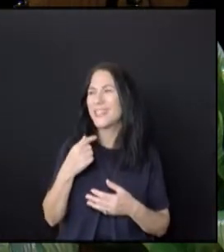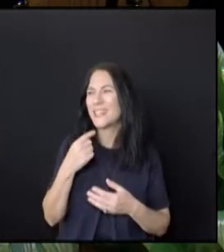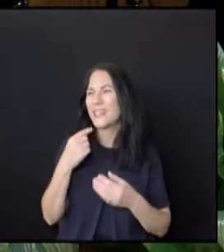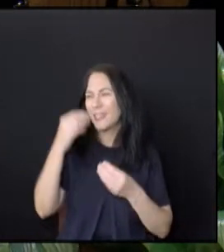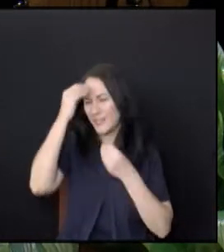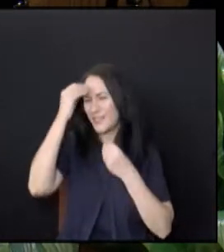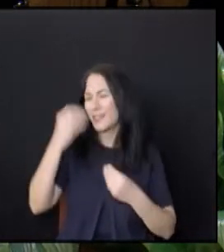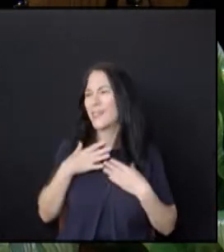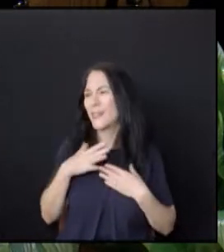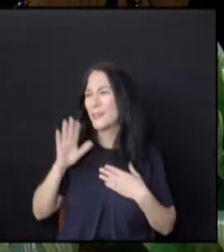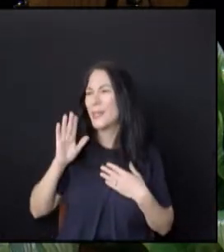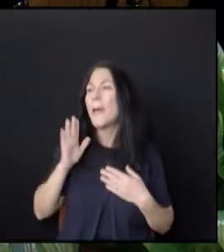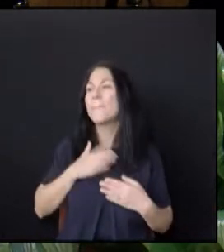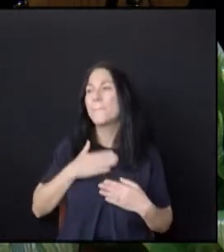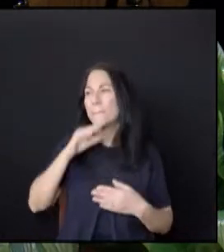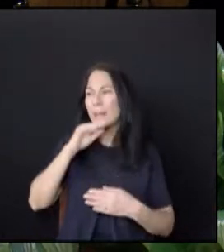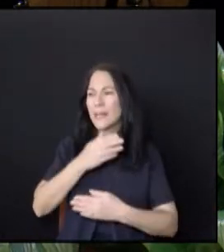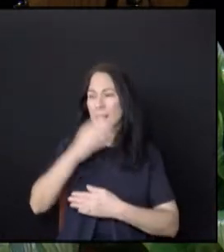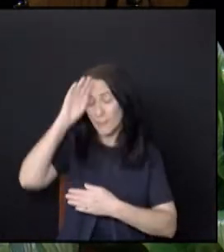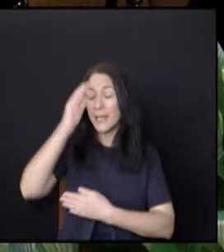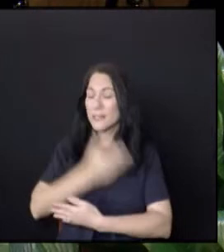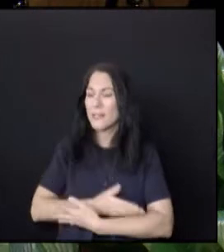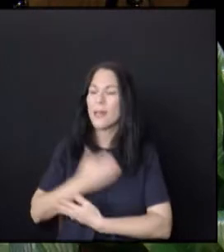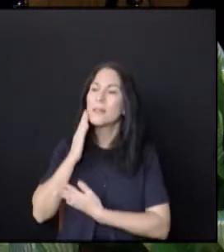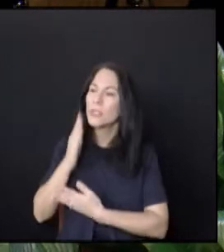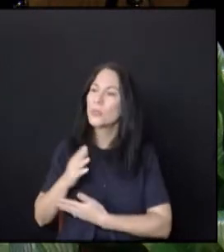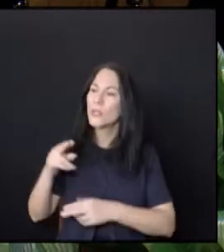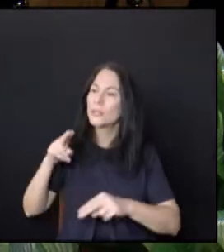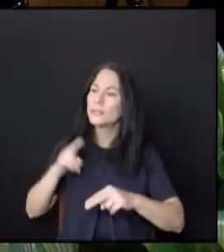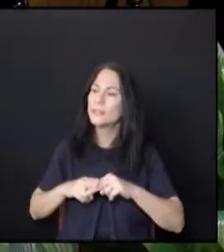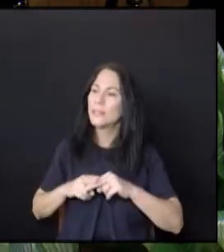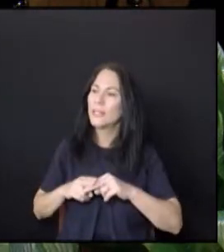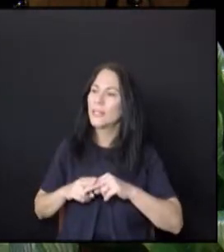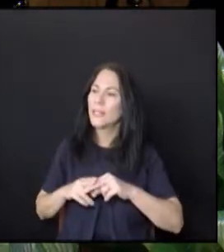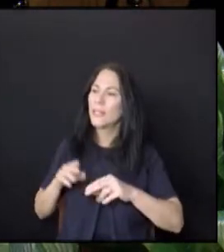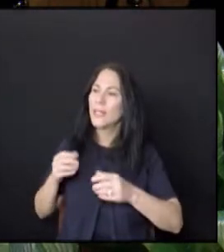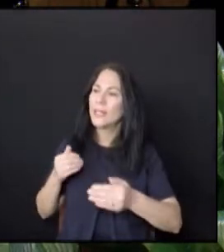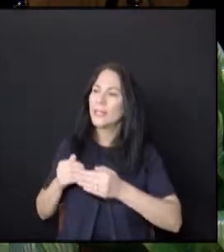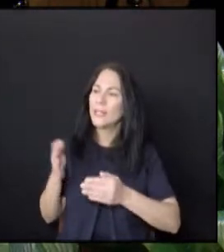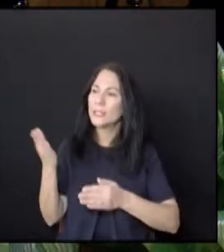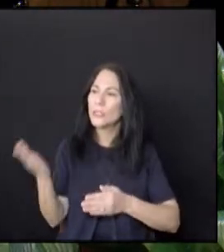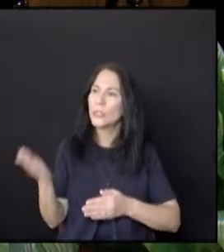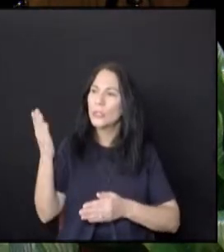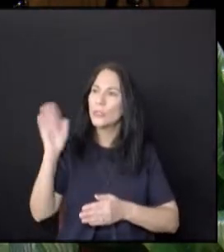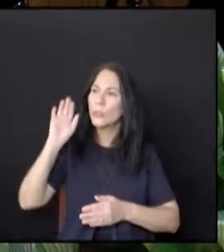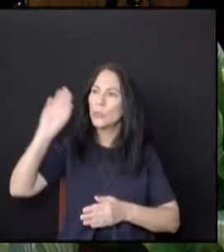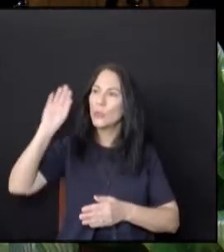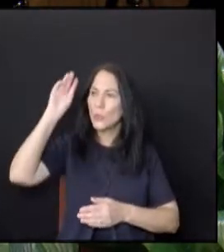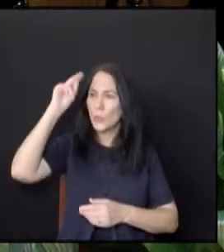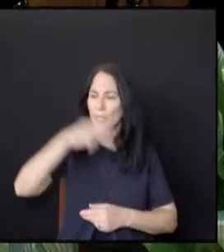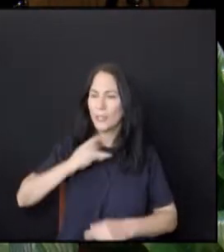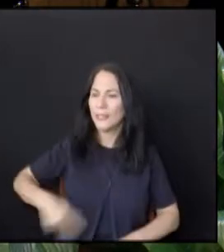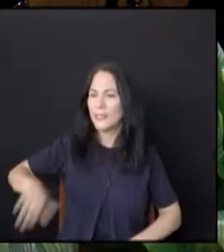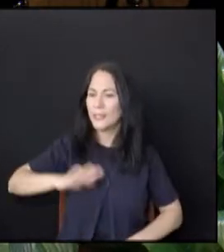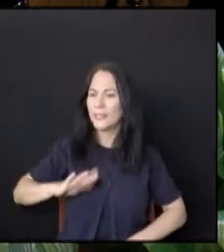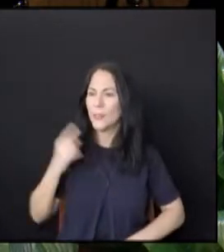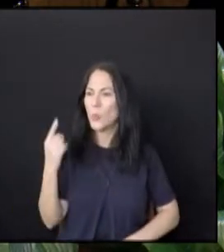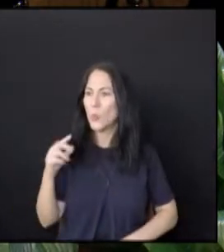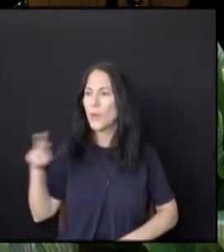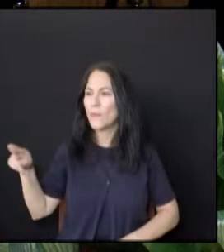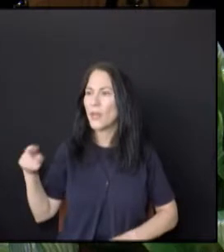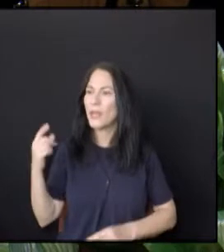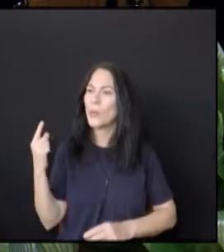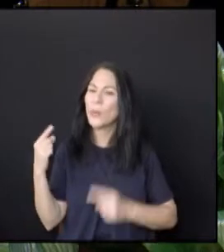right hand and one at your left, in your kingdom." Jesus answered, "You do not